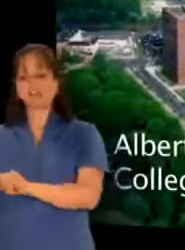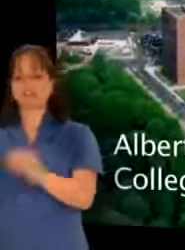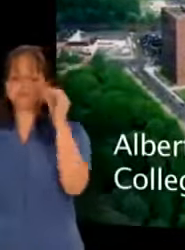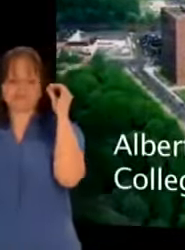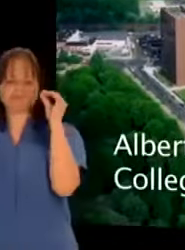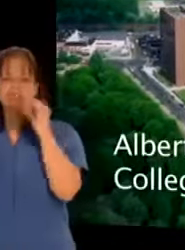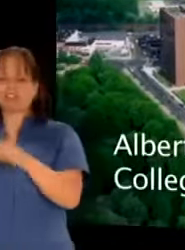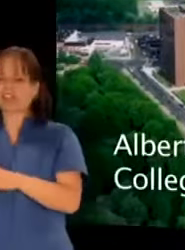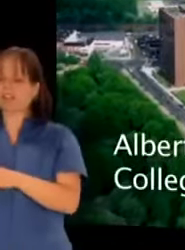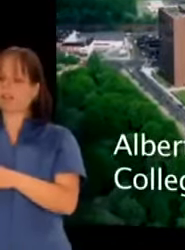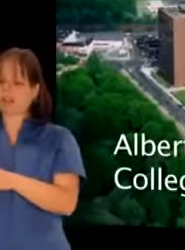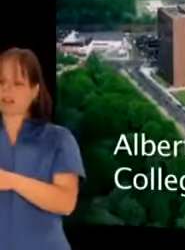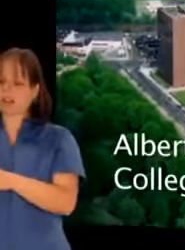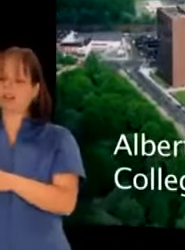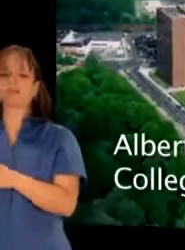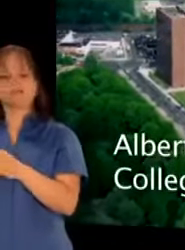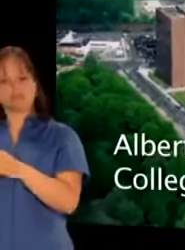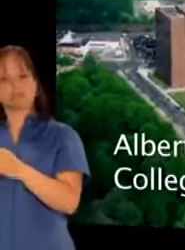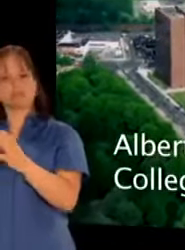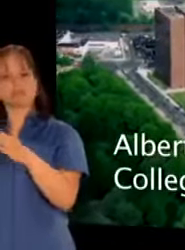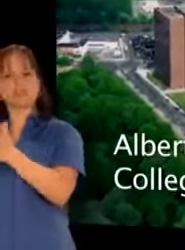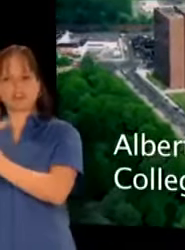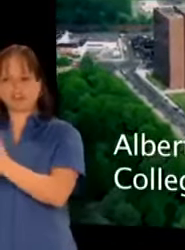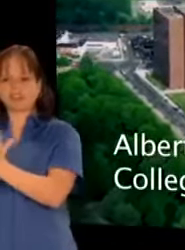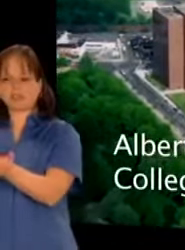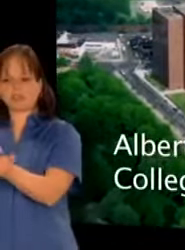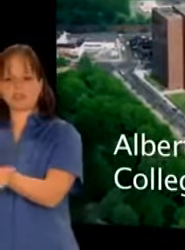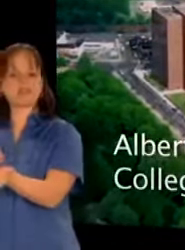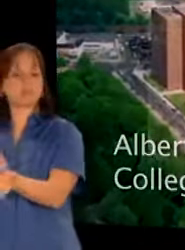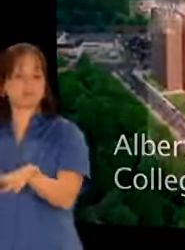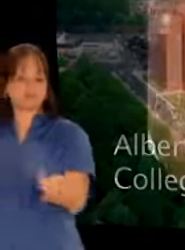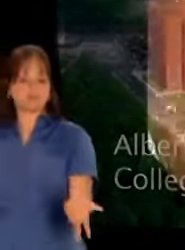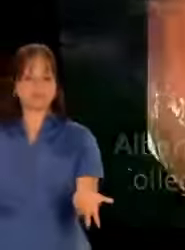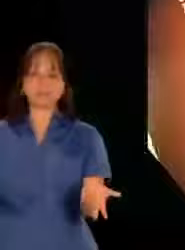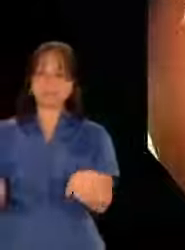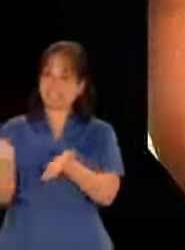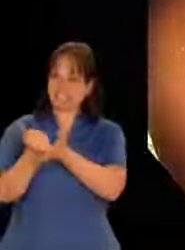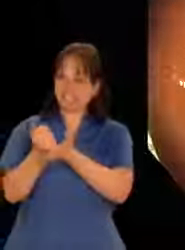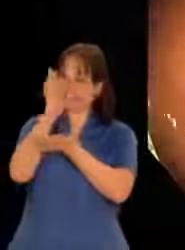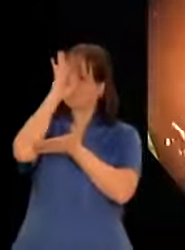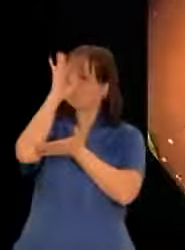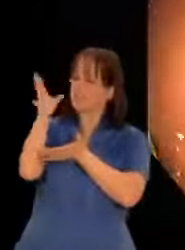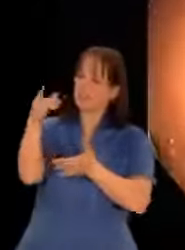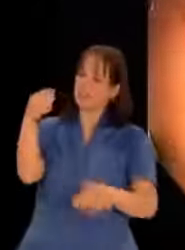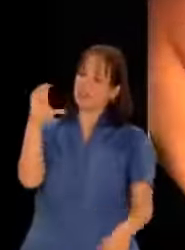professor of surgery at Albert Einstein College of Medicine. He